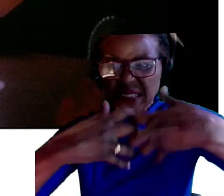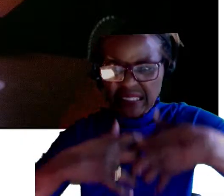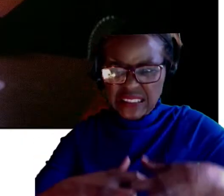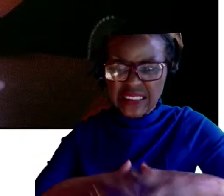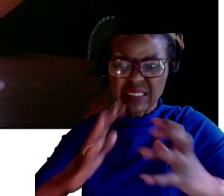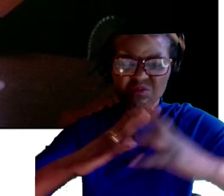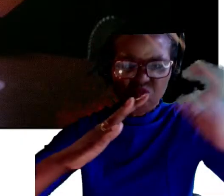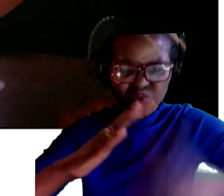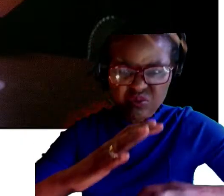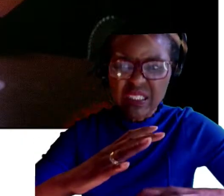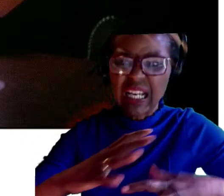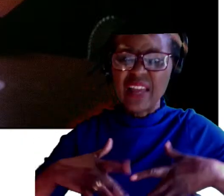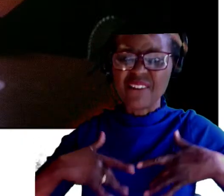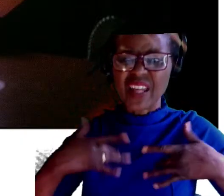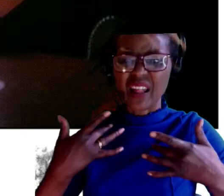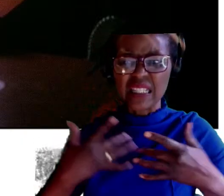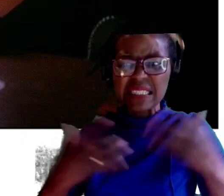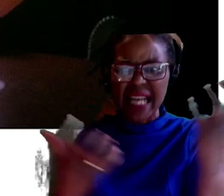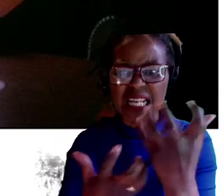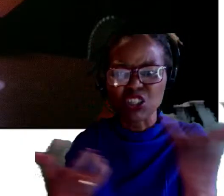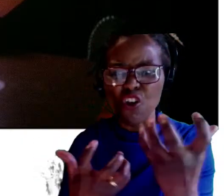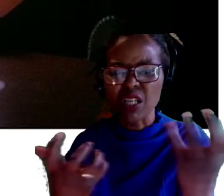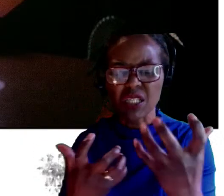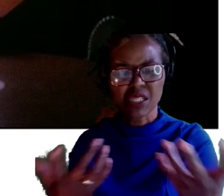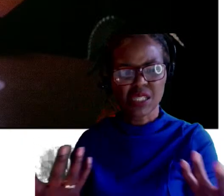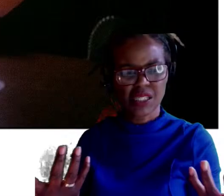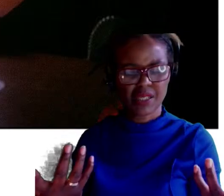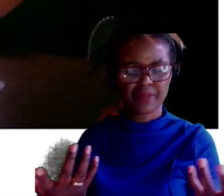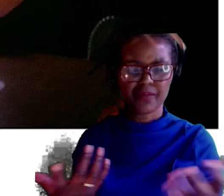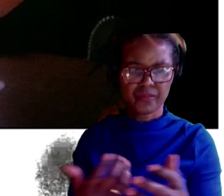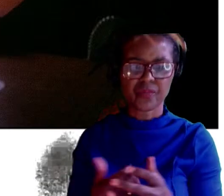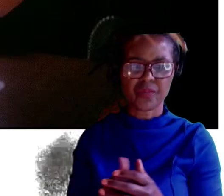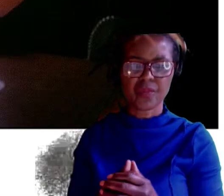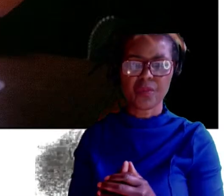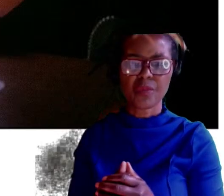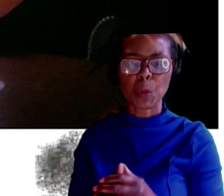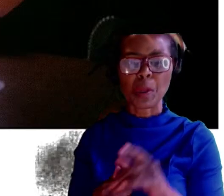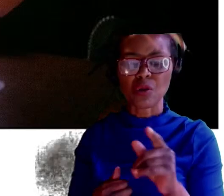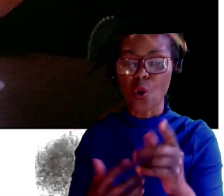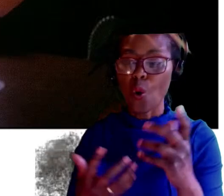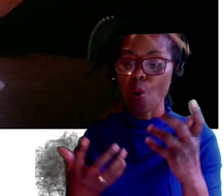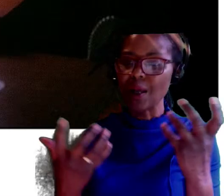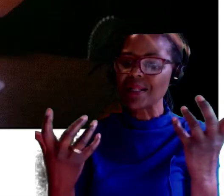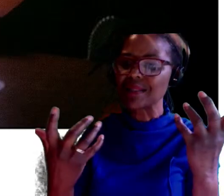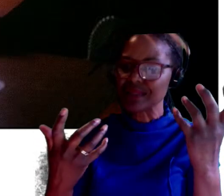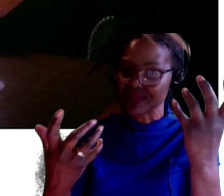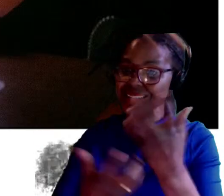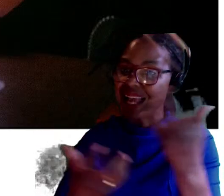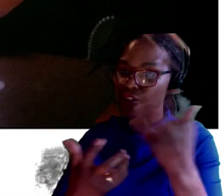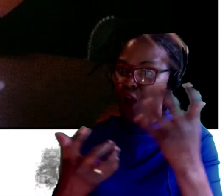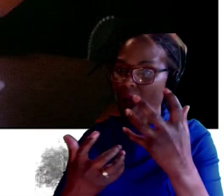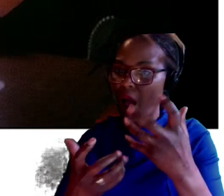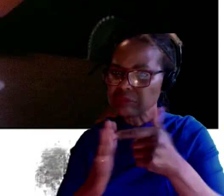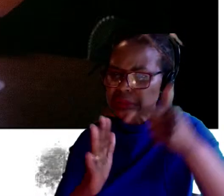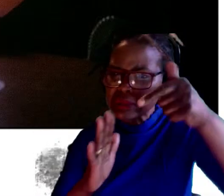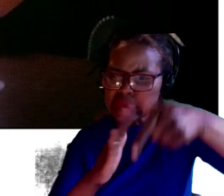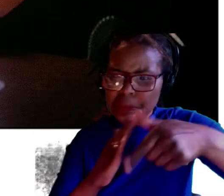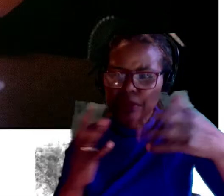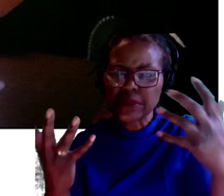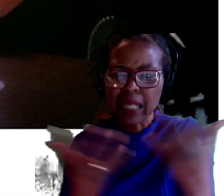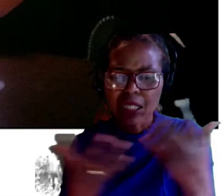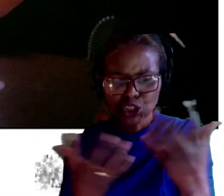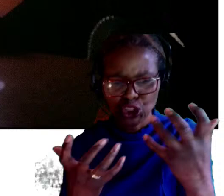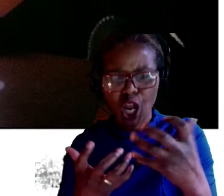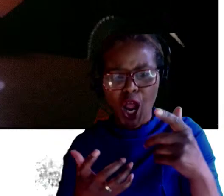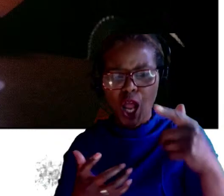dangerous, to my mind. We're increasing that sense of danger in the audio for the show. As the mission encounters greater